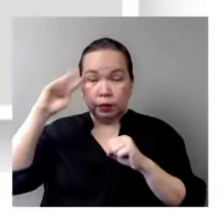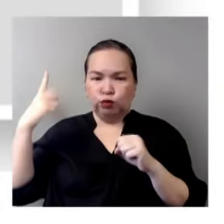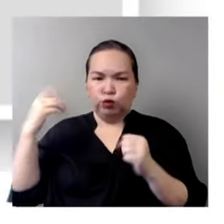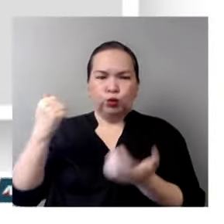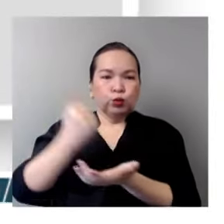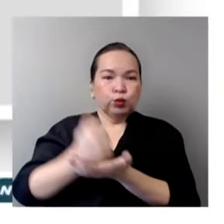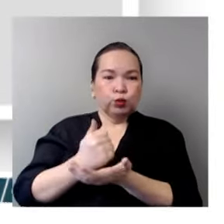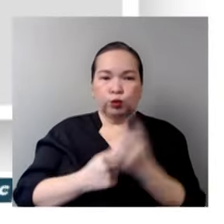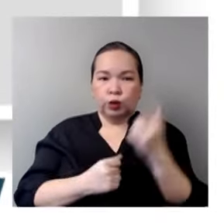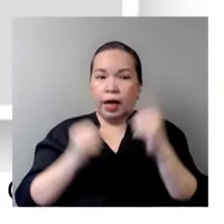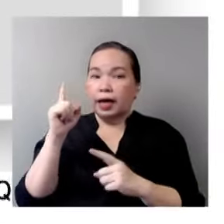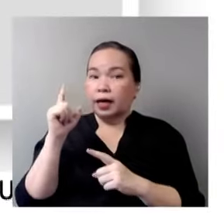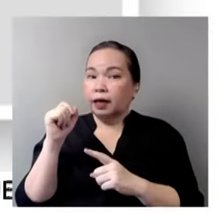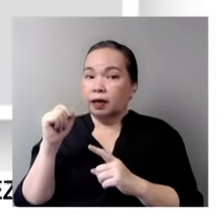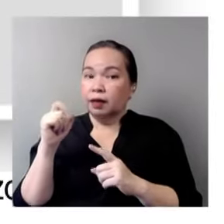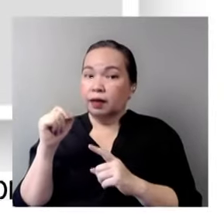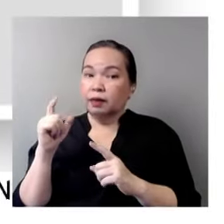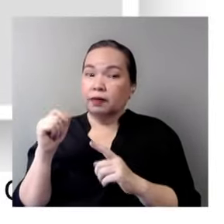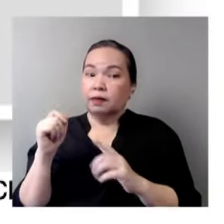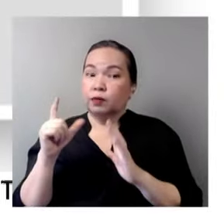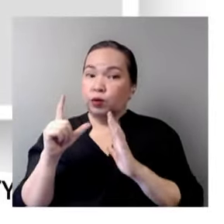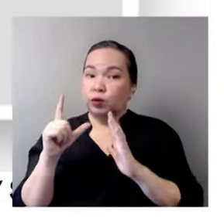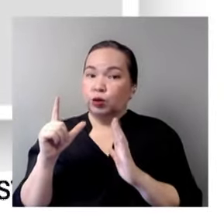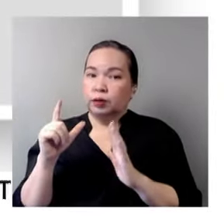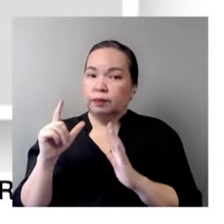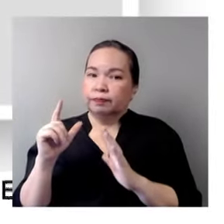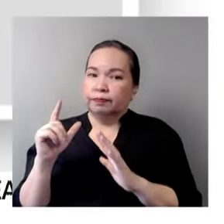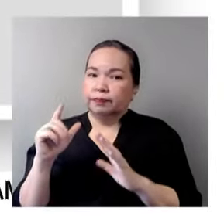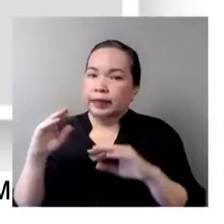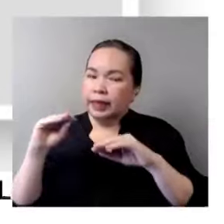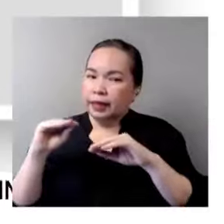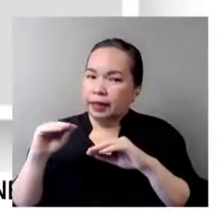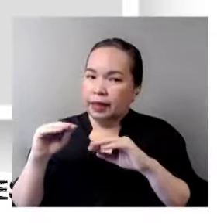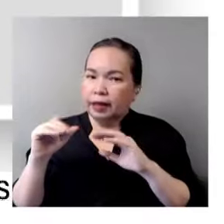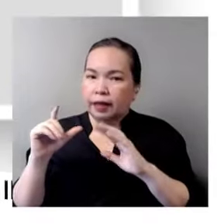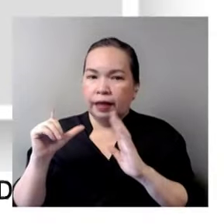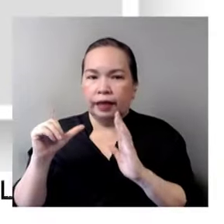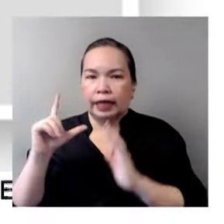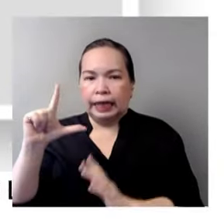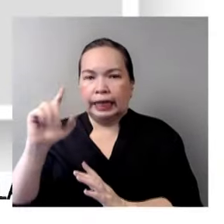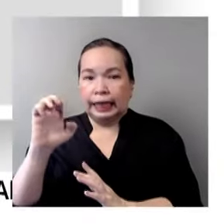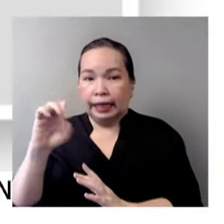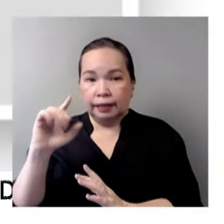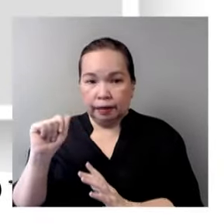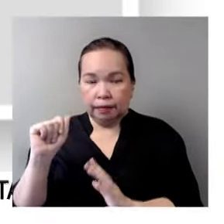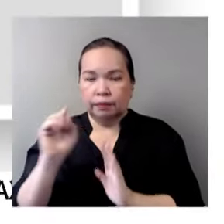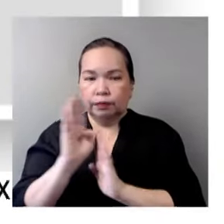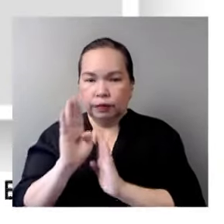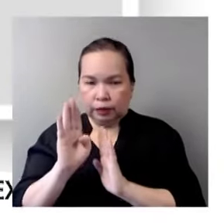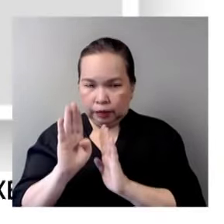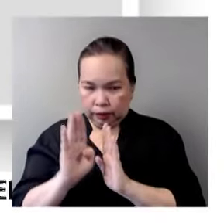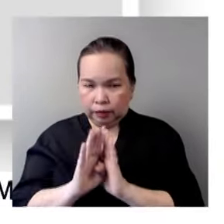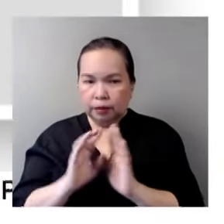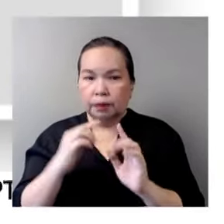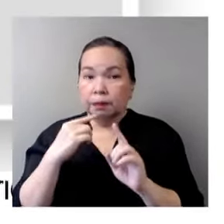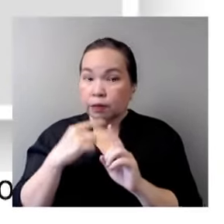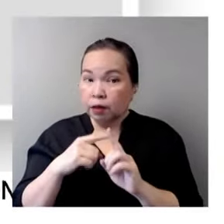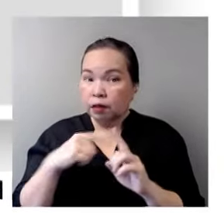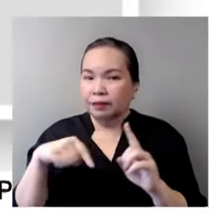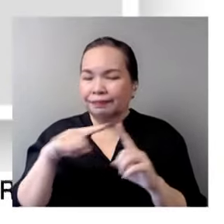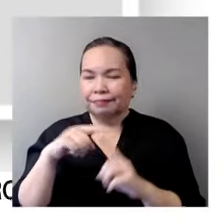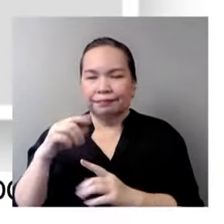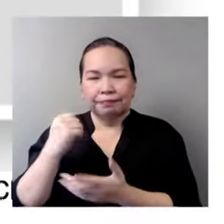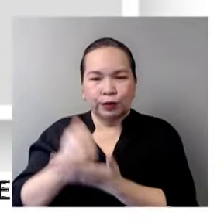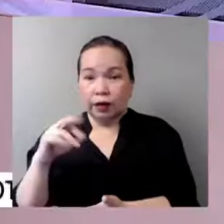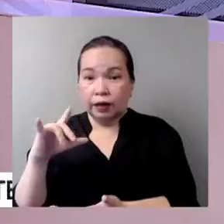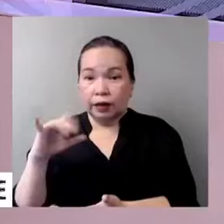11 Legislative Executive Development Advisory Council or LEDAC bills, including the controversial Maharlika Investment